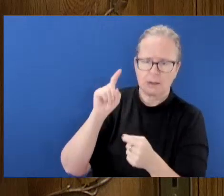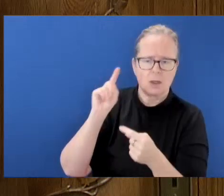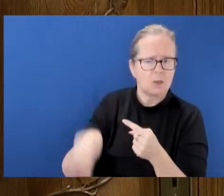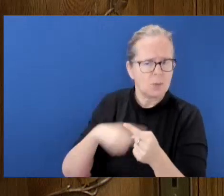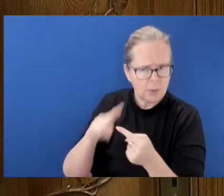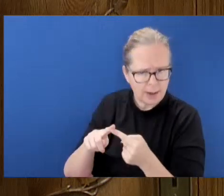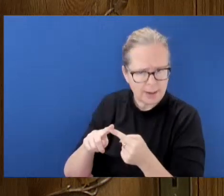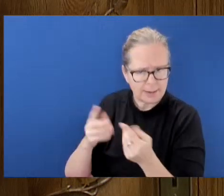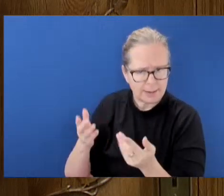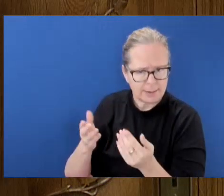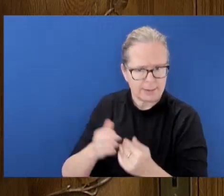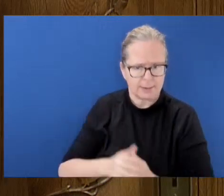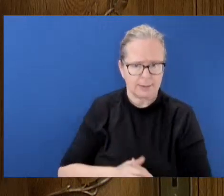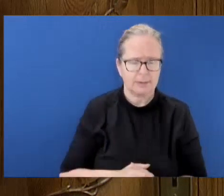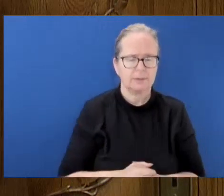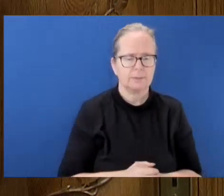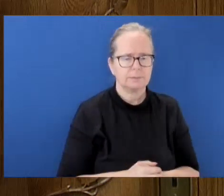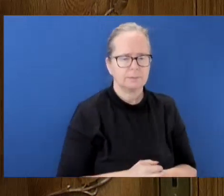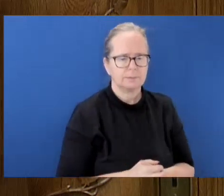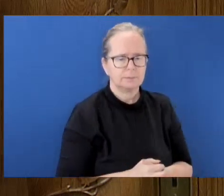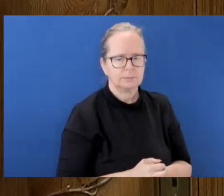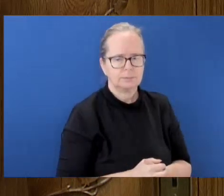Minister of Energy and Mines.